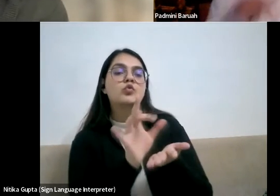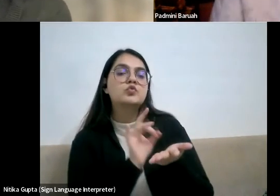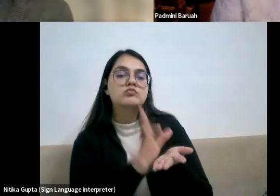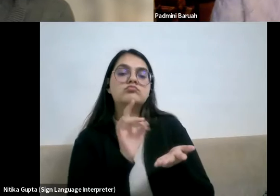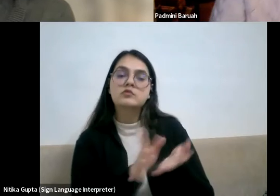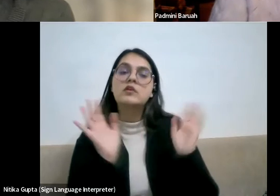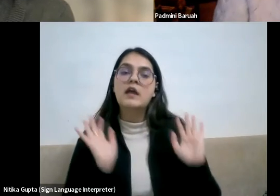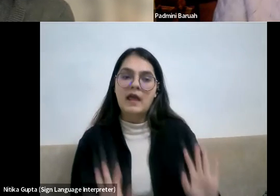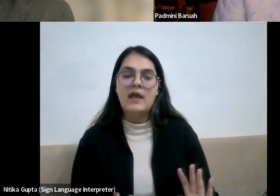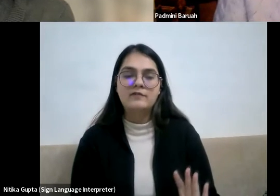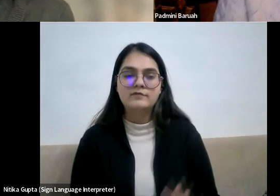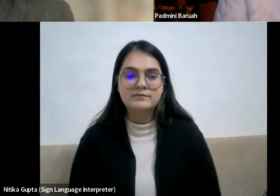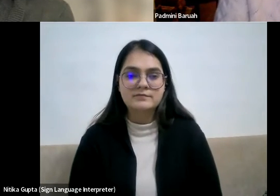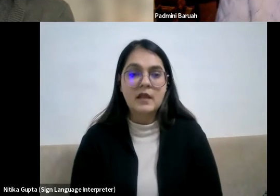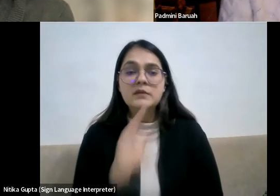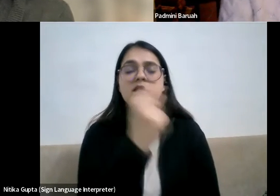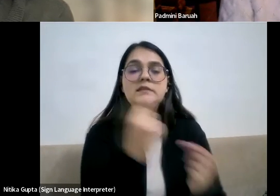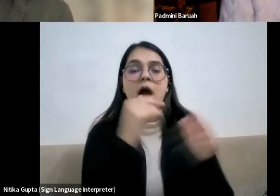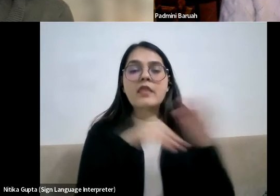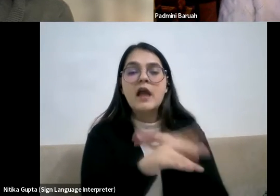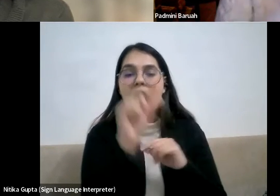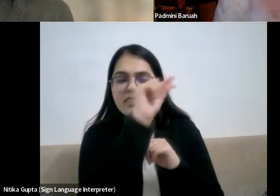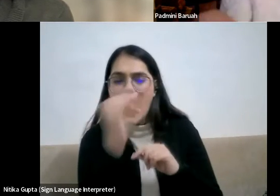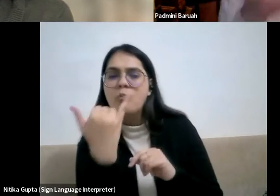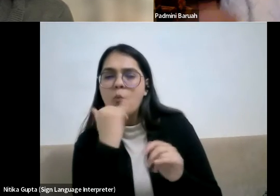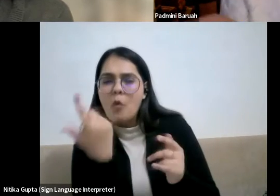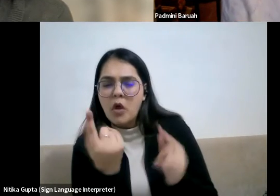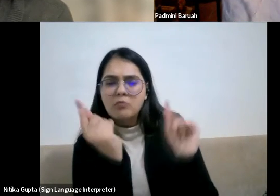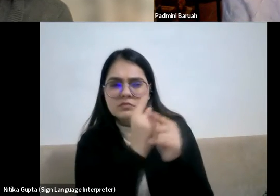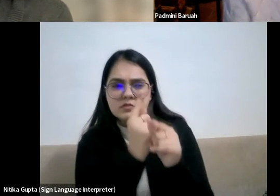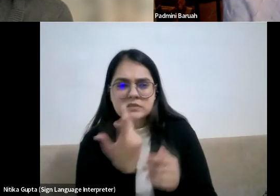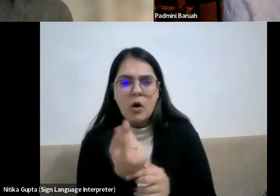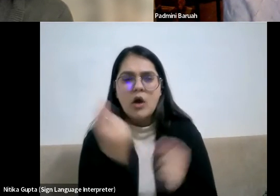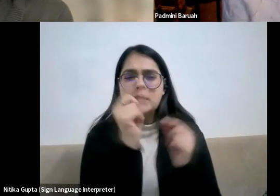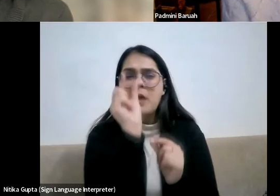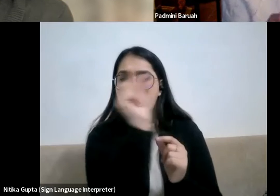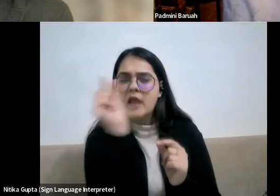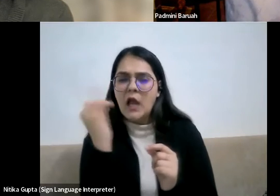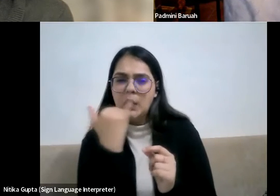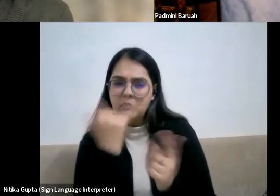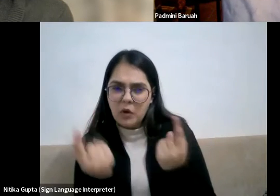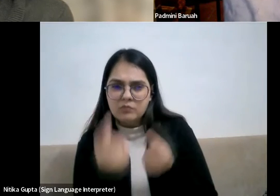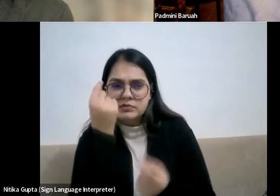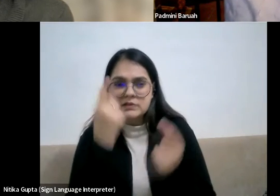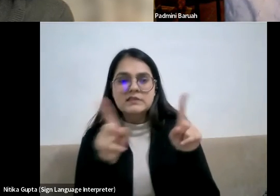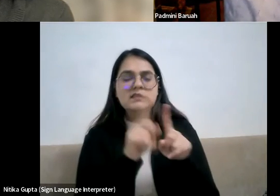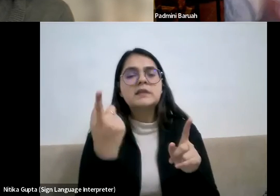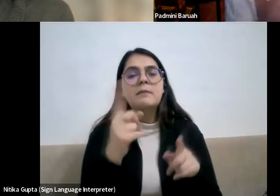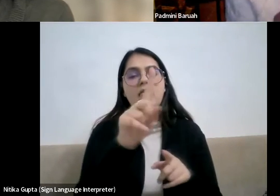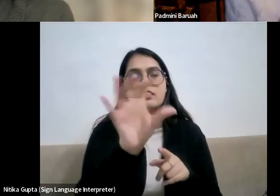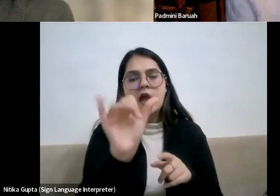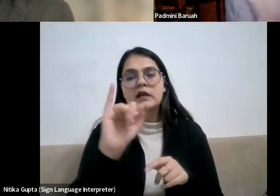and they're often really trivial: spelling mistakes, some discrepancy in the date that instead of 1961,